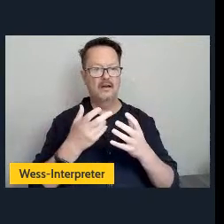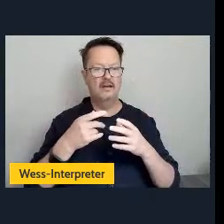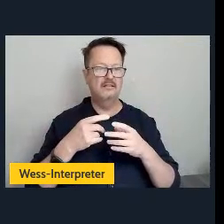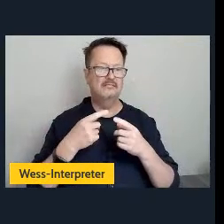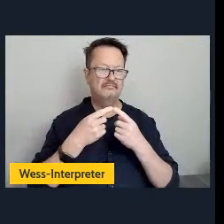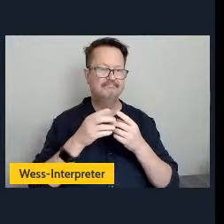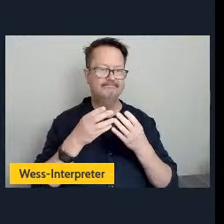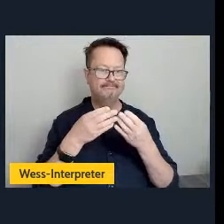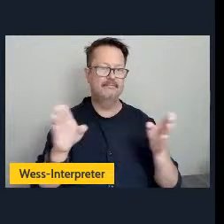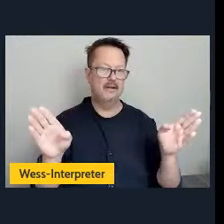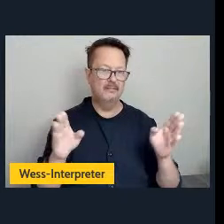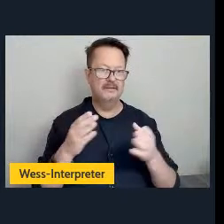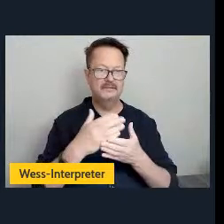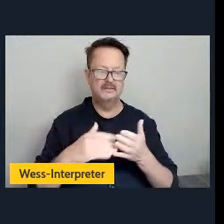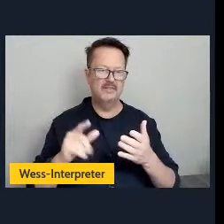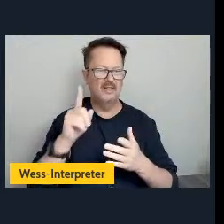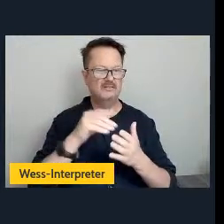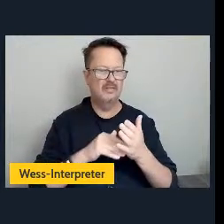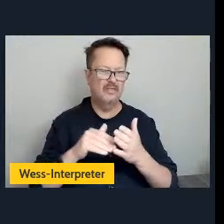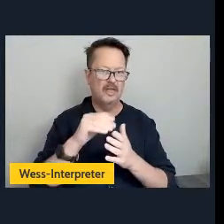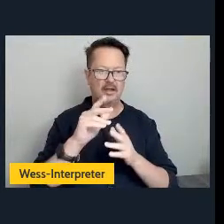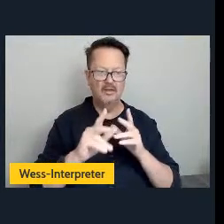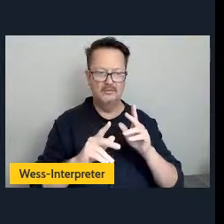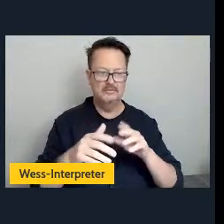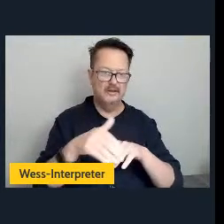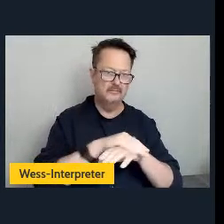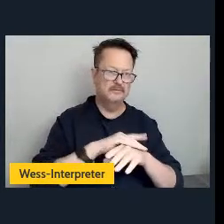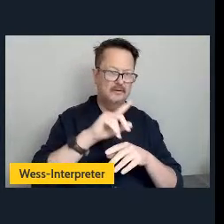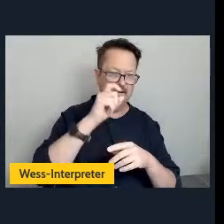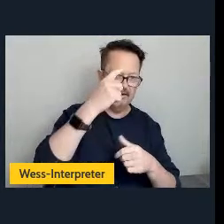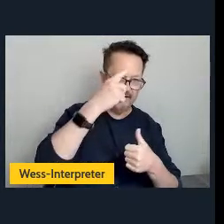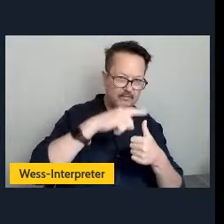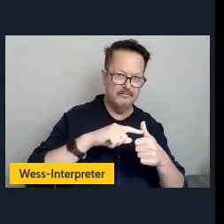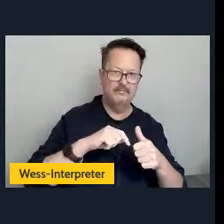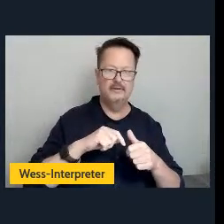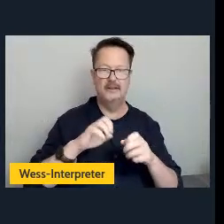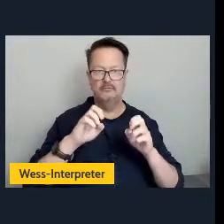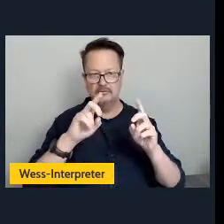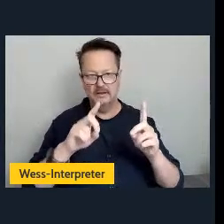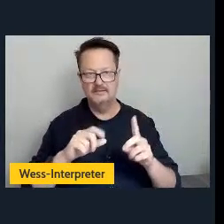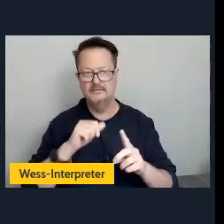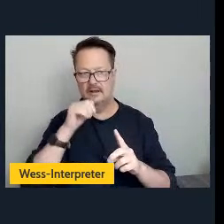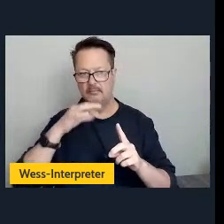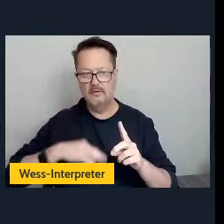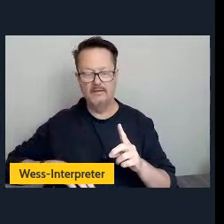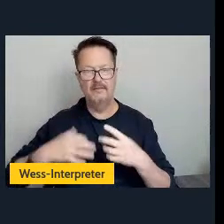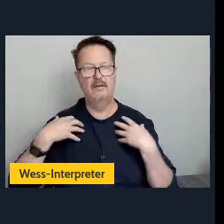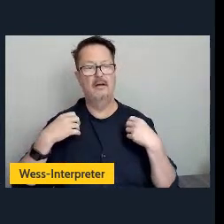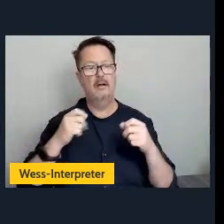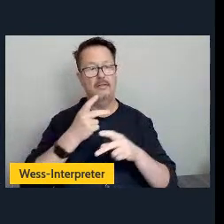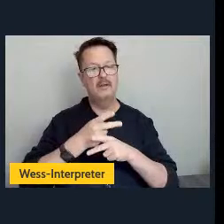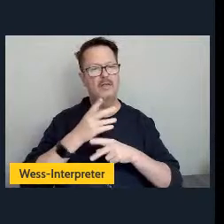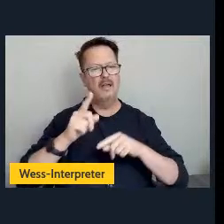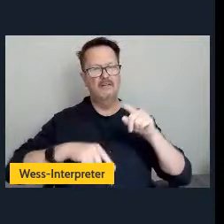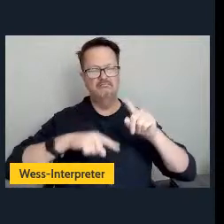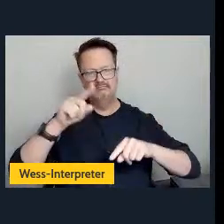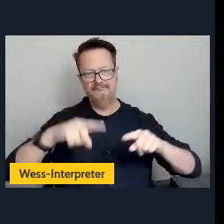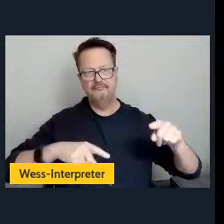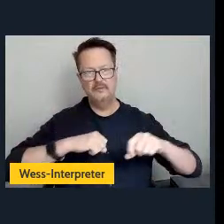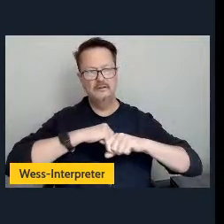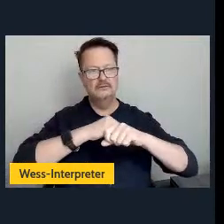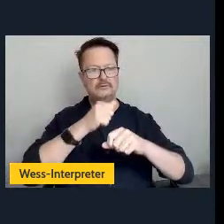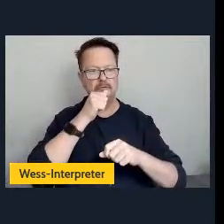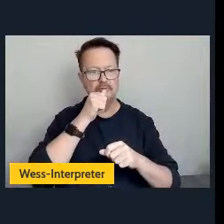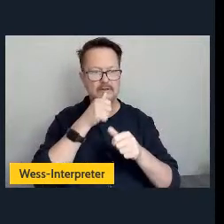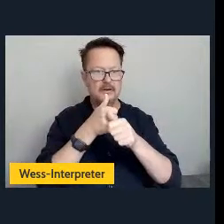consists of thousands of customers across government, education, nonprofits, and healthcare. Now, there are a multitude of security and